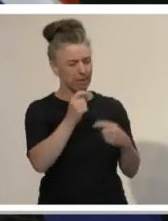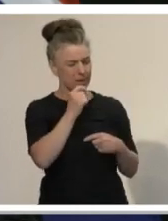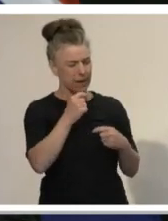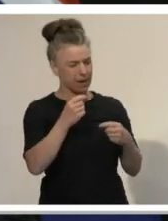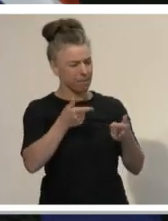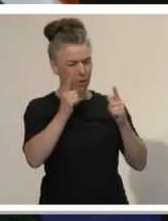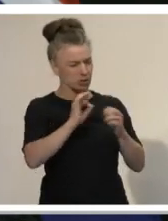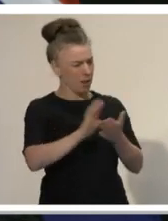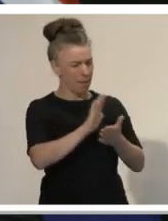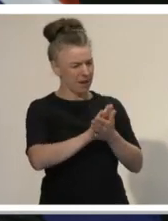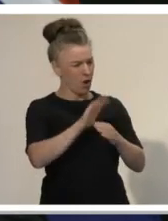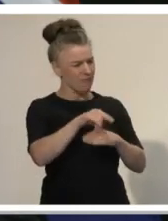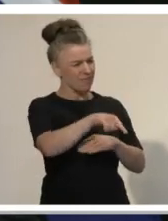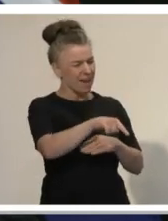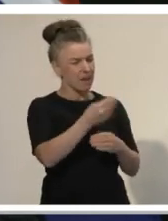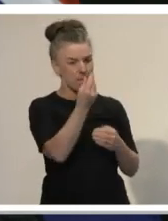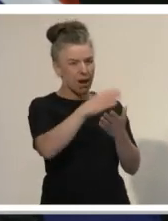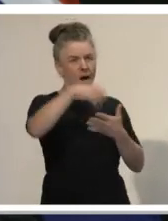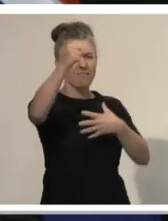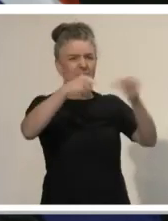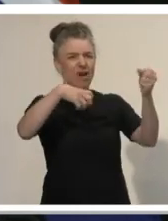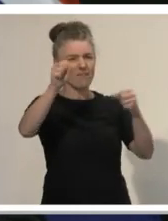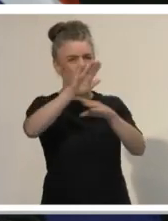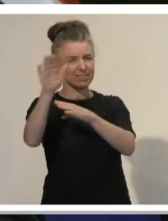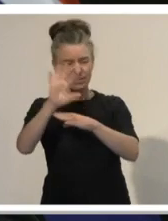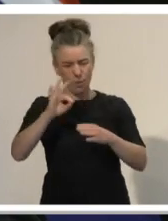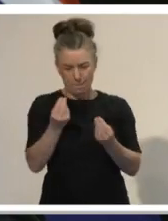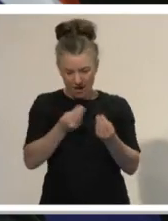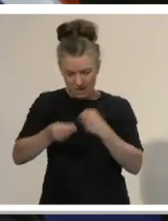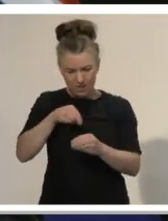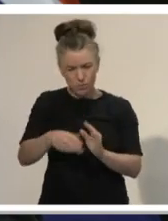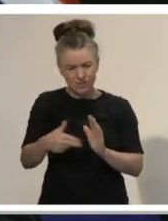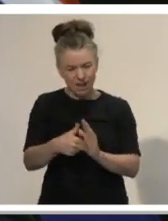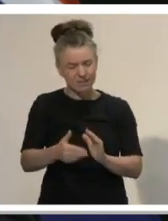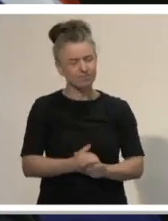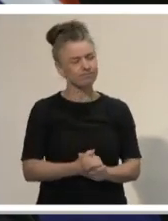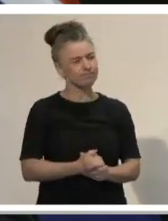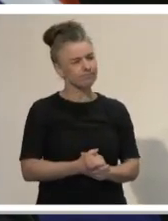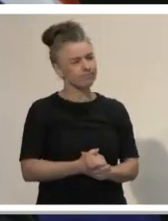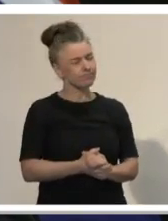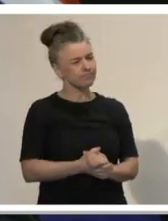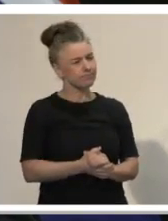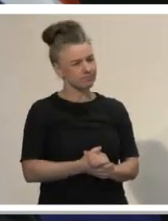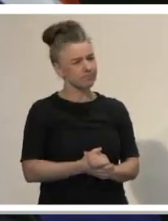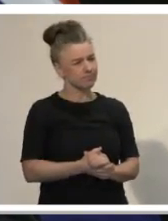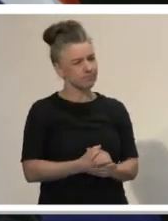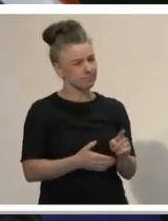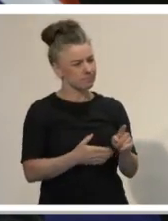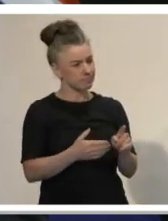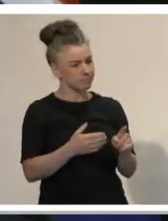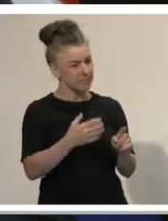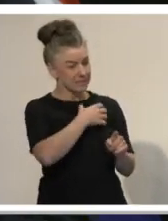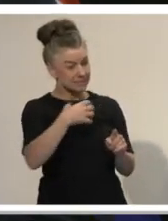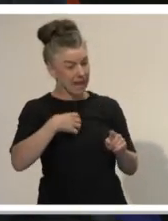be one of the important discussions as part of the second package. The $11.1 million discretionary fund, will state broadcasters be able to access that as